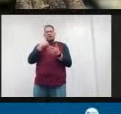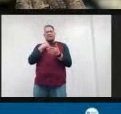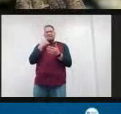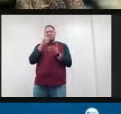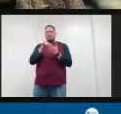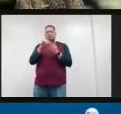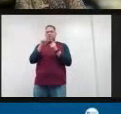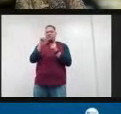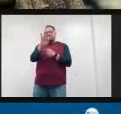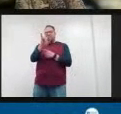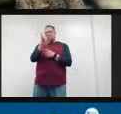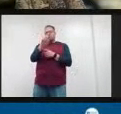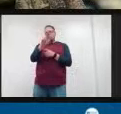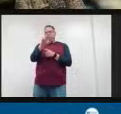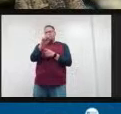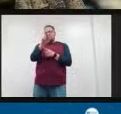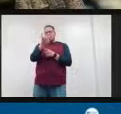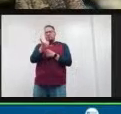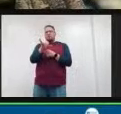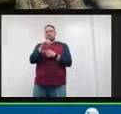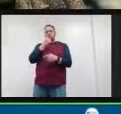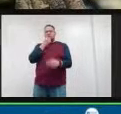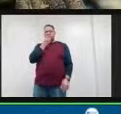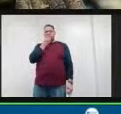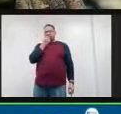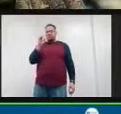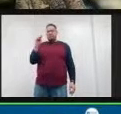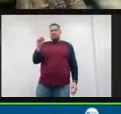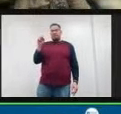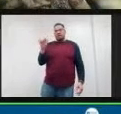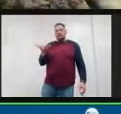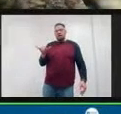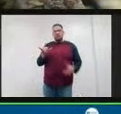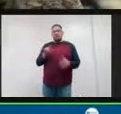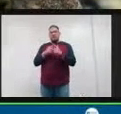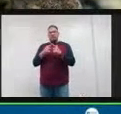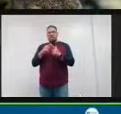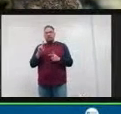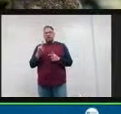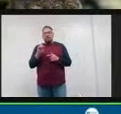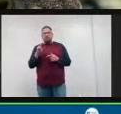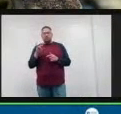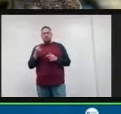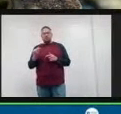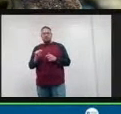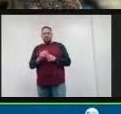core duty. Marty, your hand is up, and then Karina.